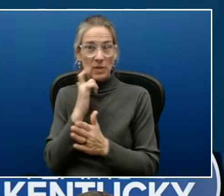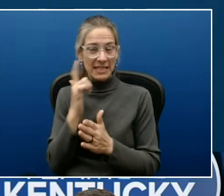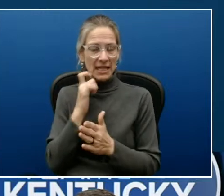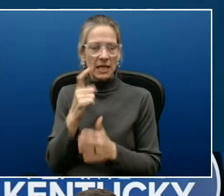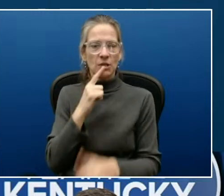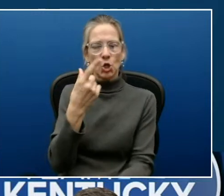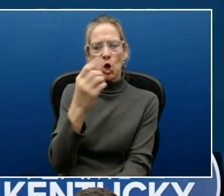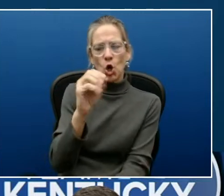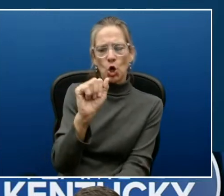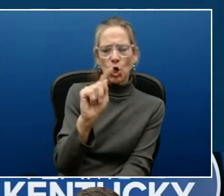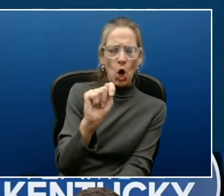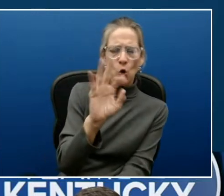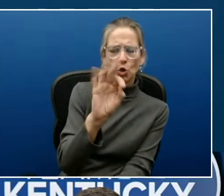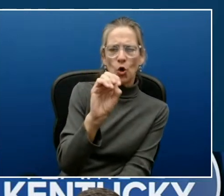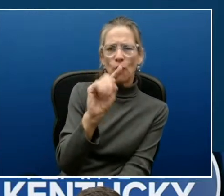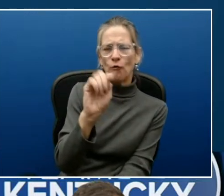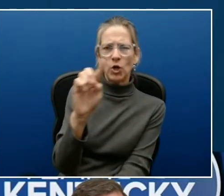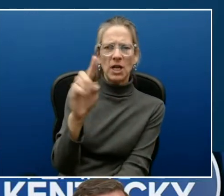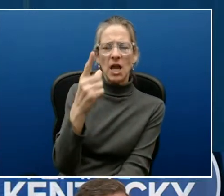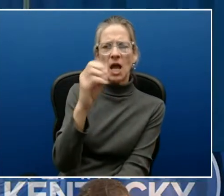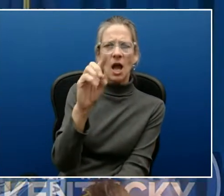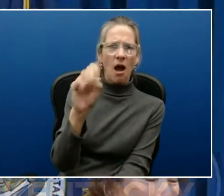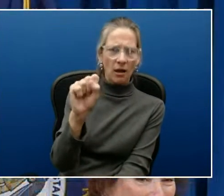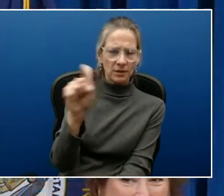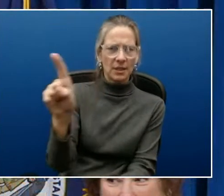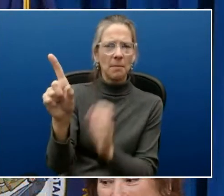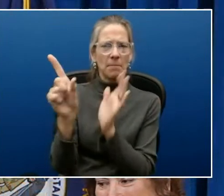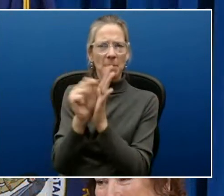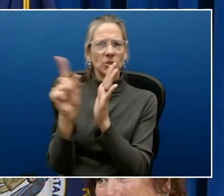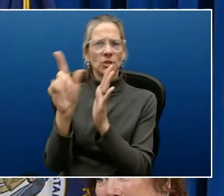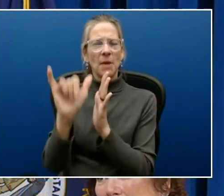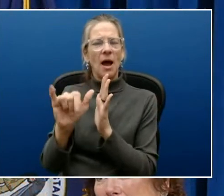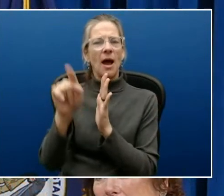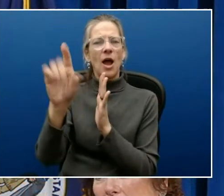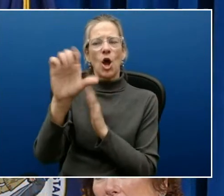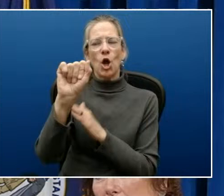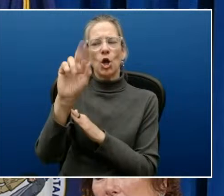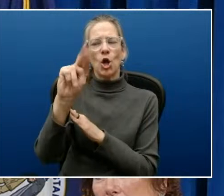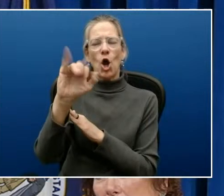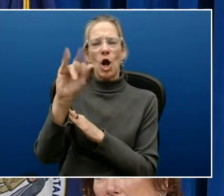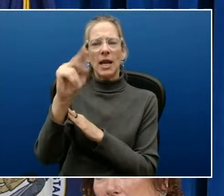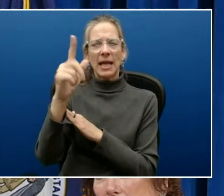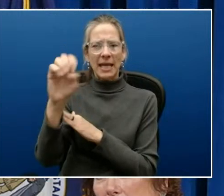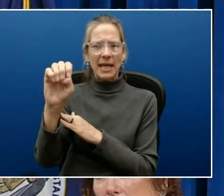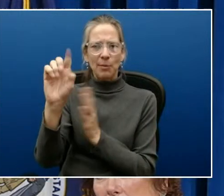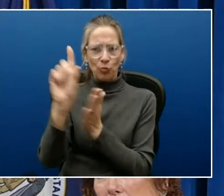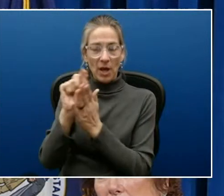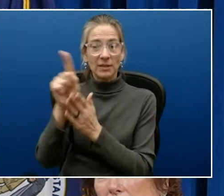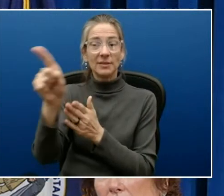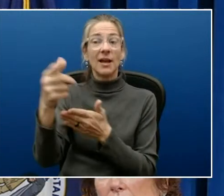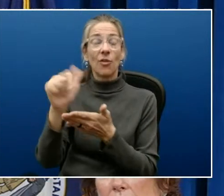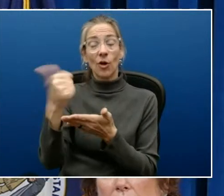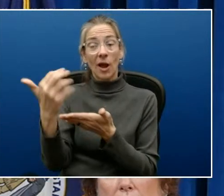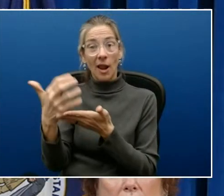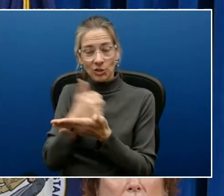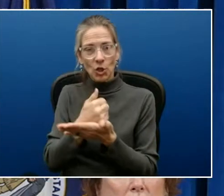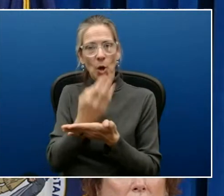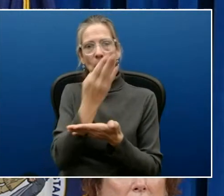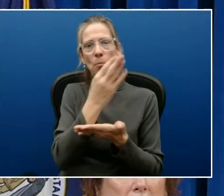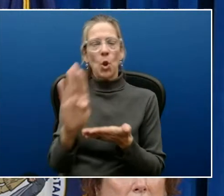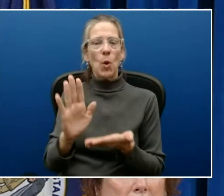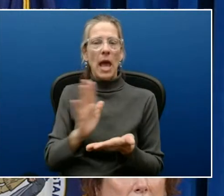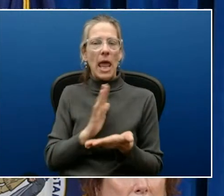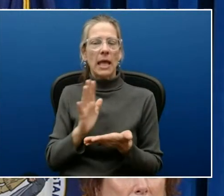Gods, published by Carnegie Mellon University Press. Her other collections include the award-nominated Blue Etiquette Poems,